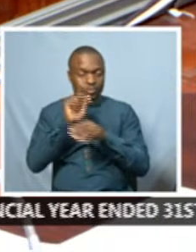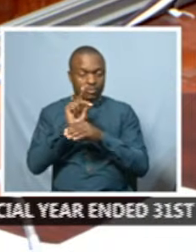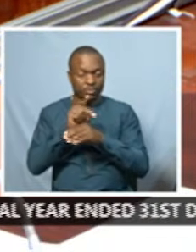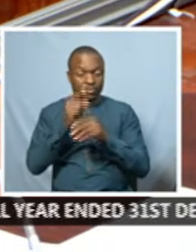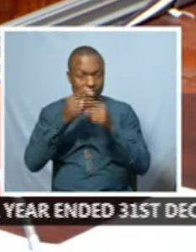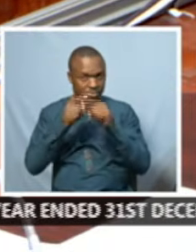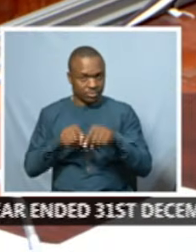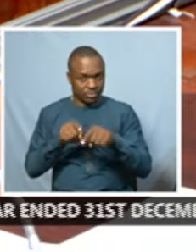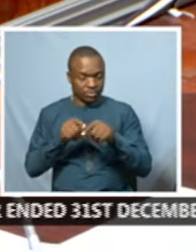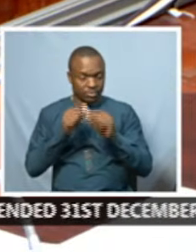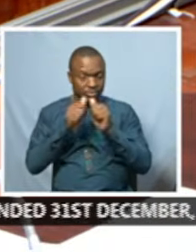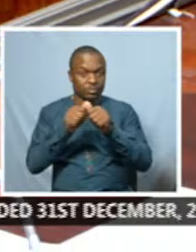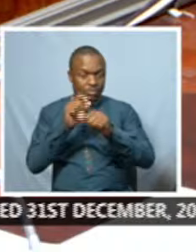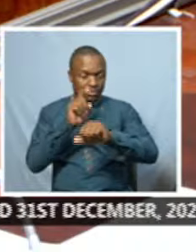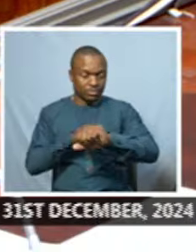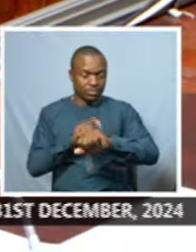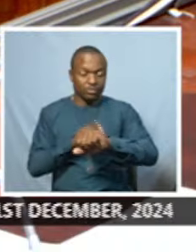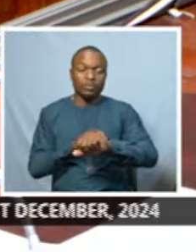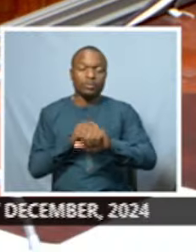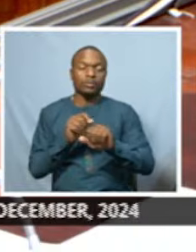frame?